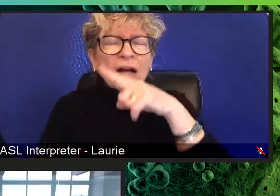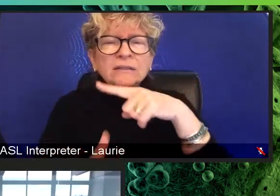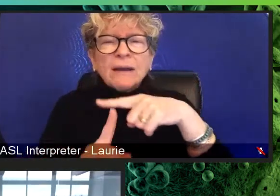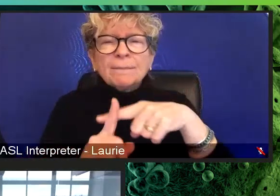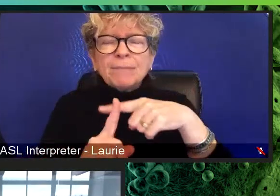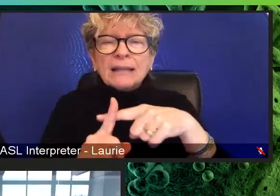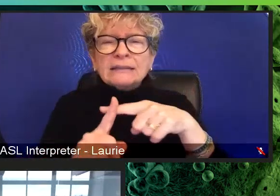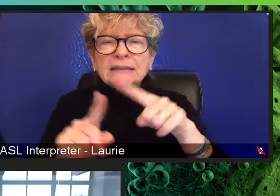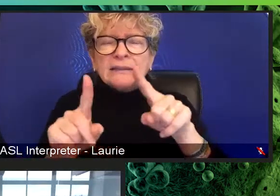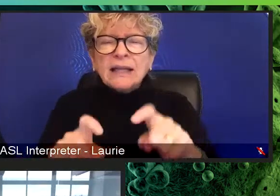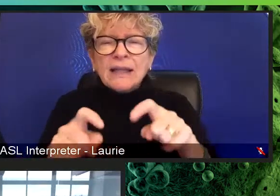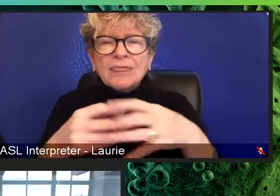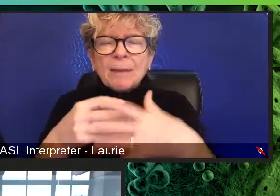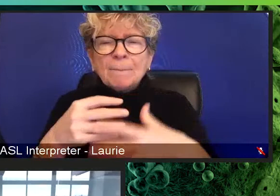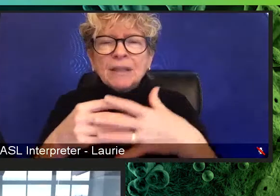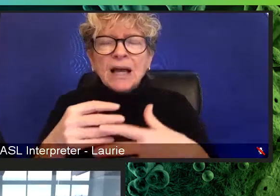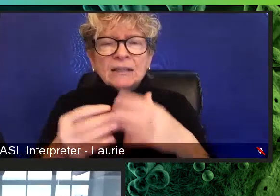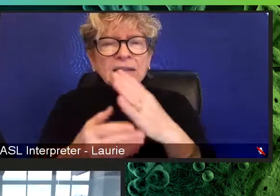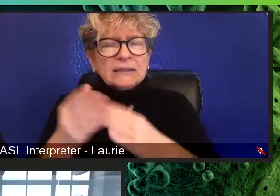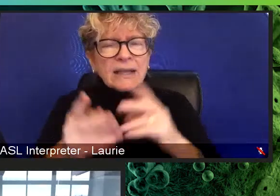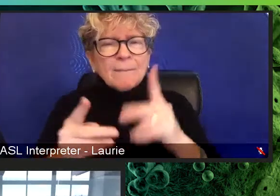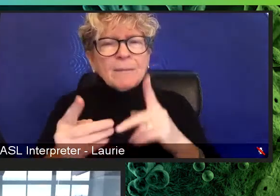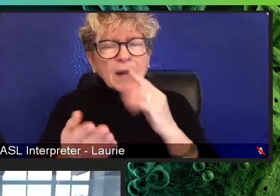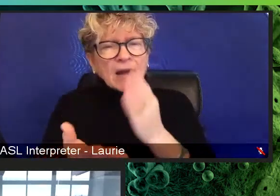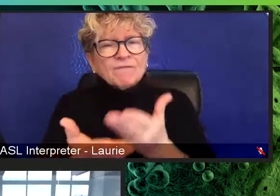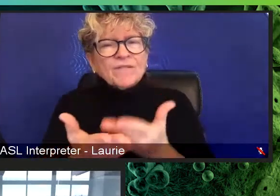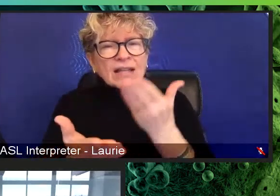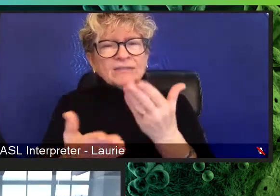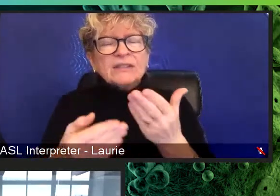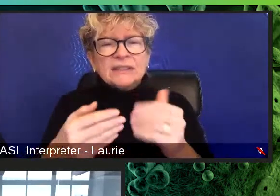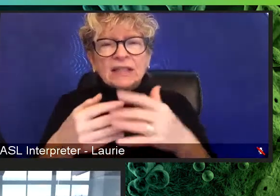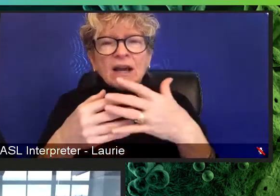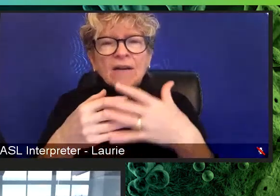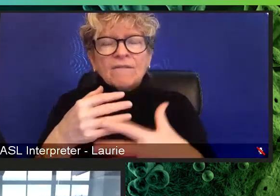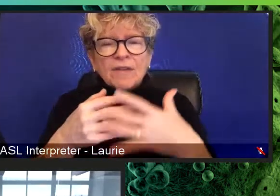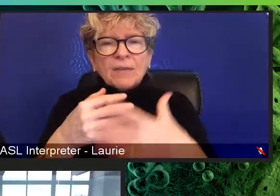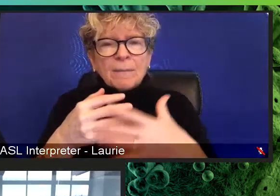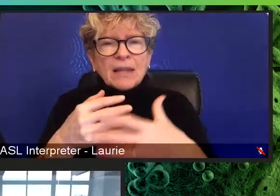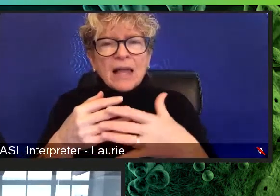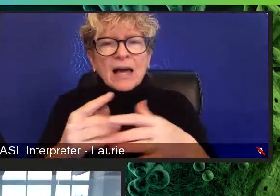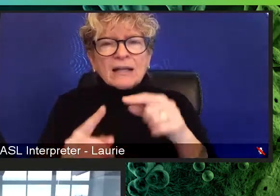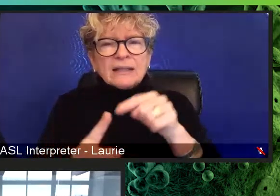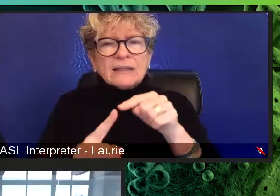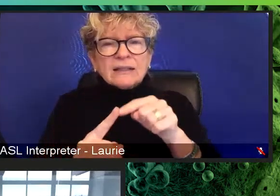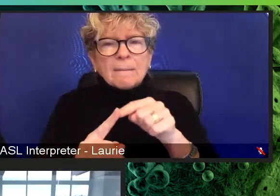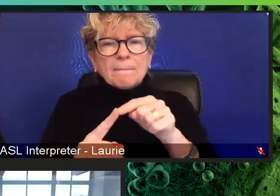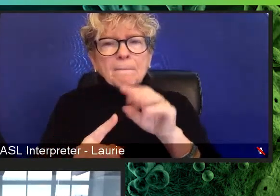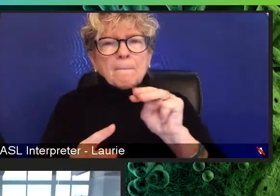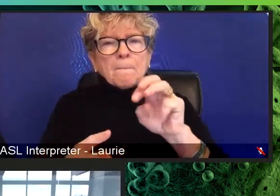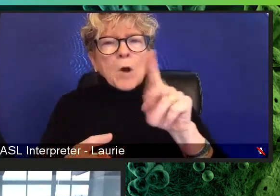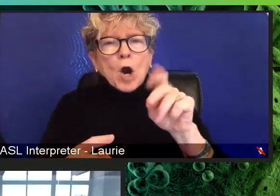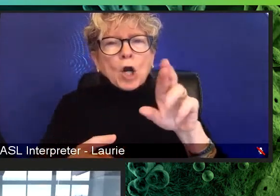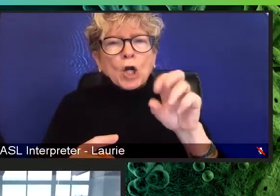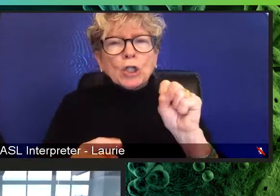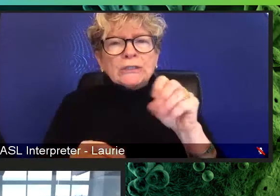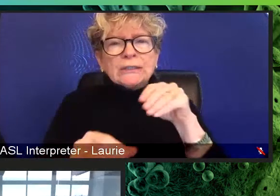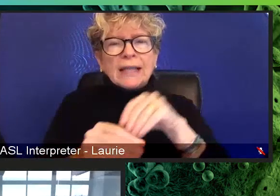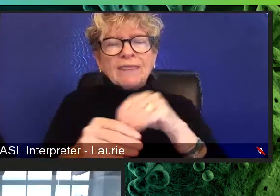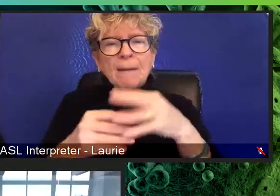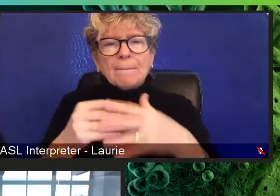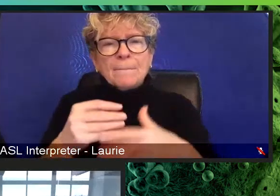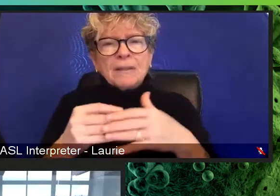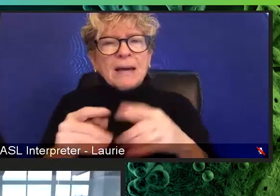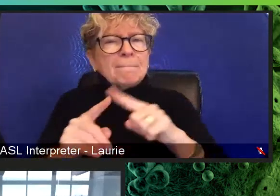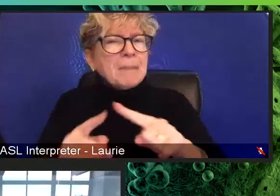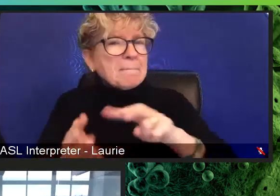evidence of some cancer markers in the blood that don't necessarily mean that they might have cancer. There may be clonal abnormalities in some